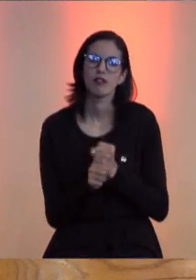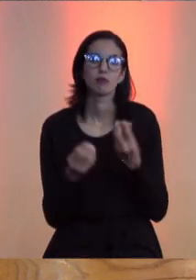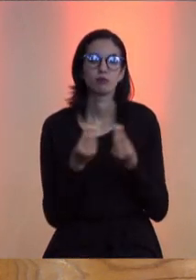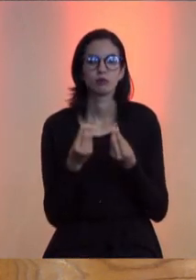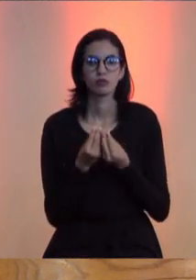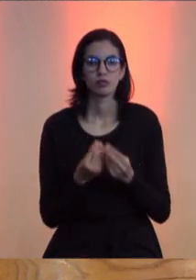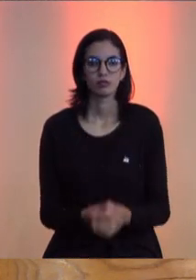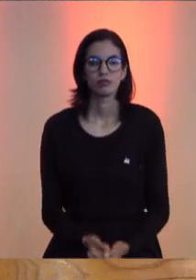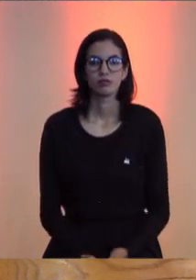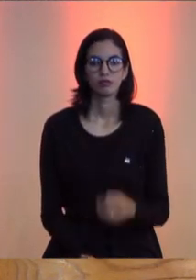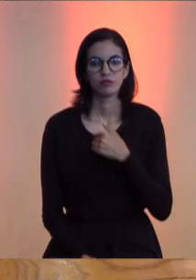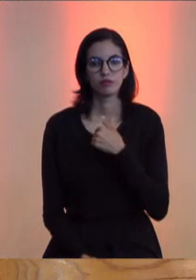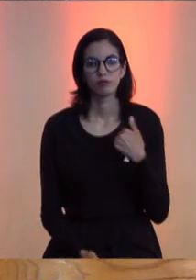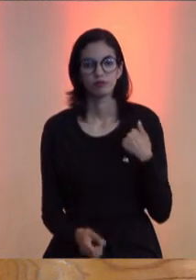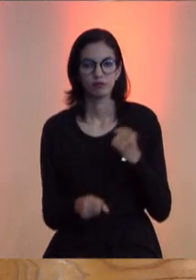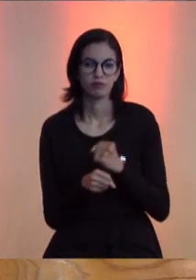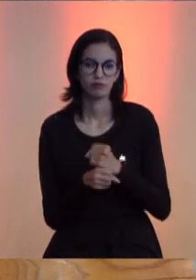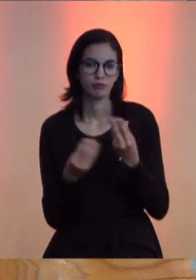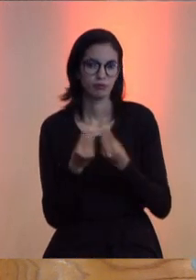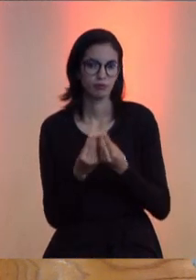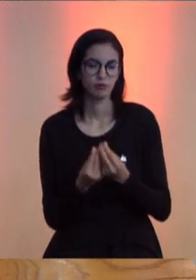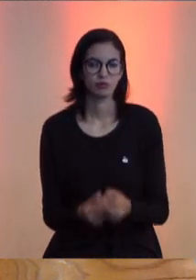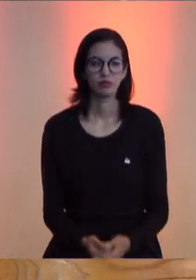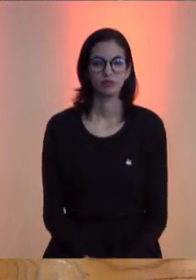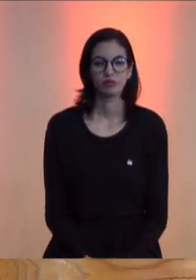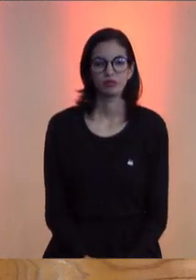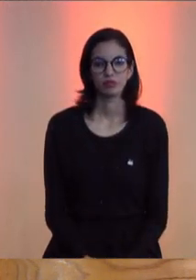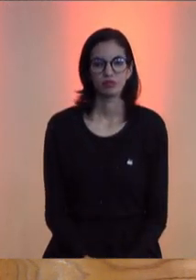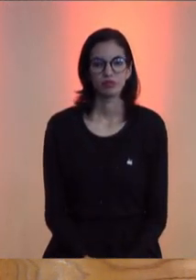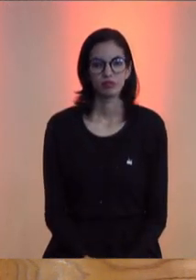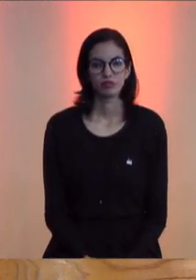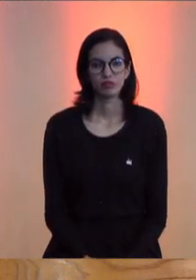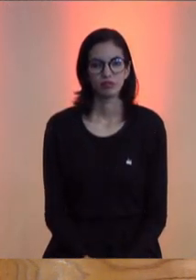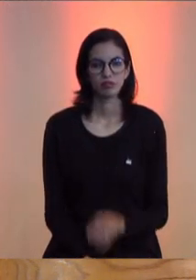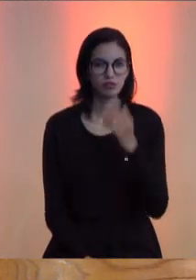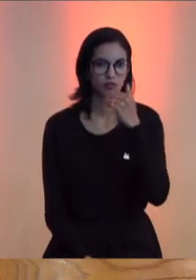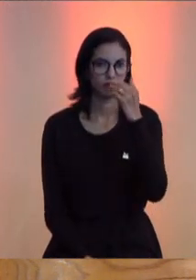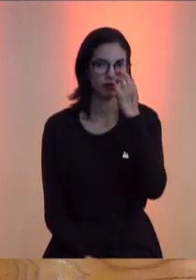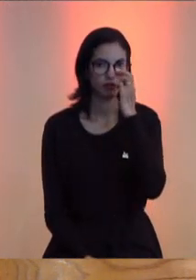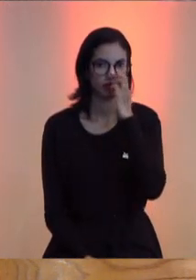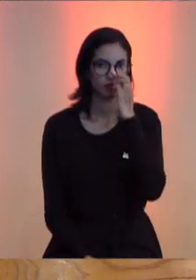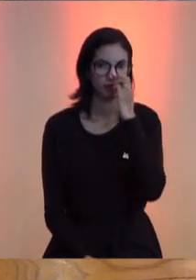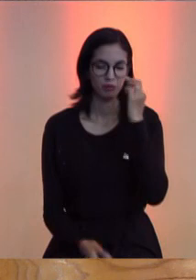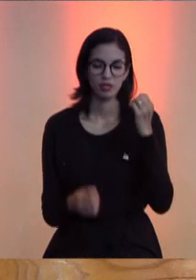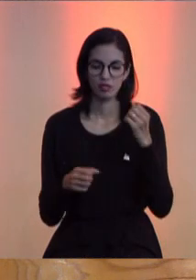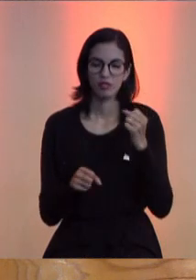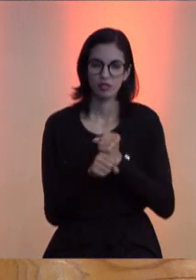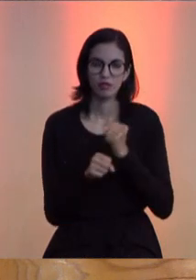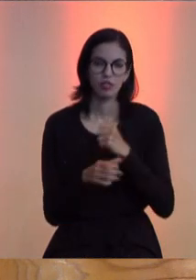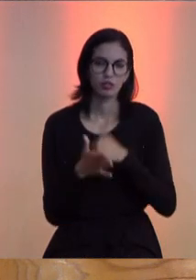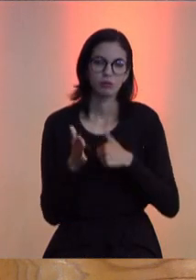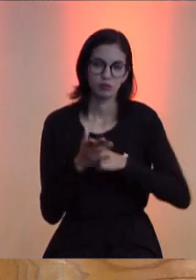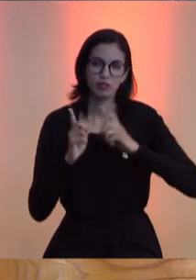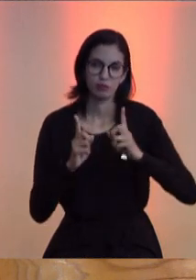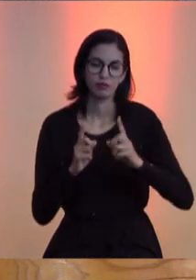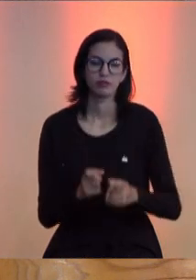hard. Mamá trabaja mucho. Daddy is working hard. Papá trabaja muy duro. We have no time for